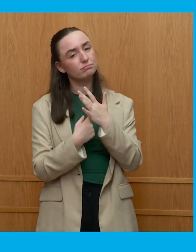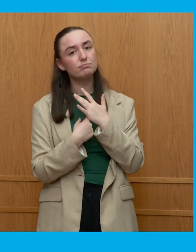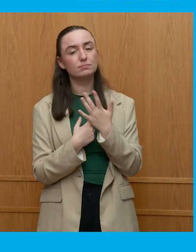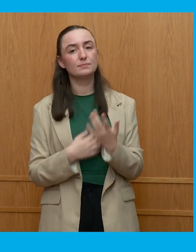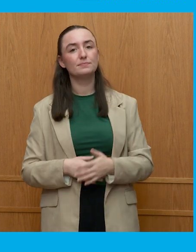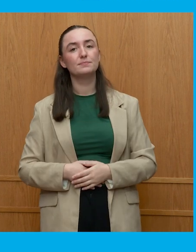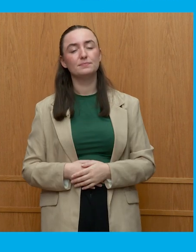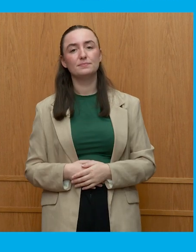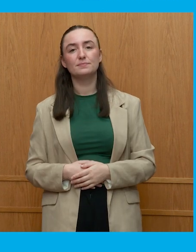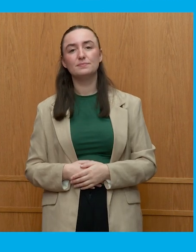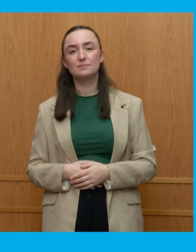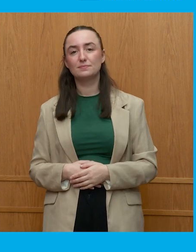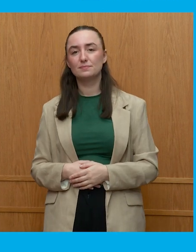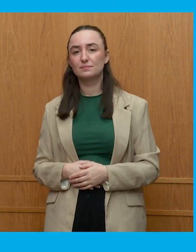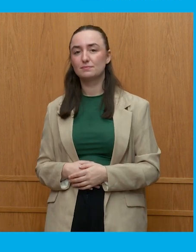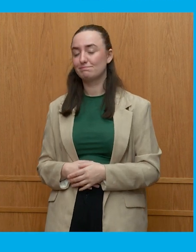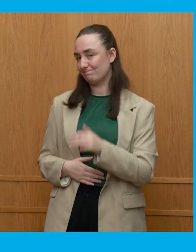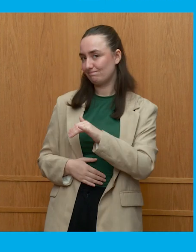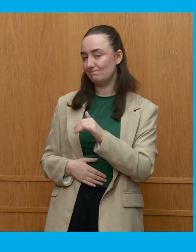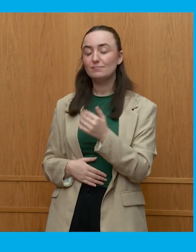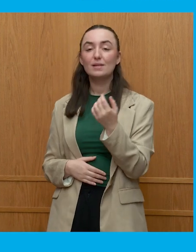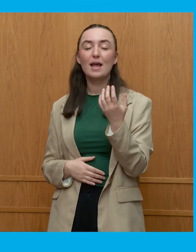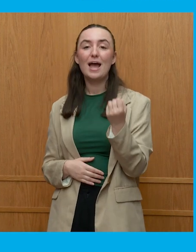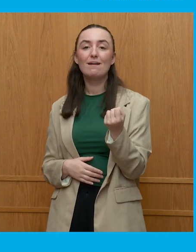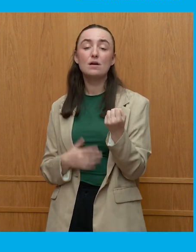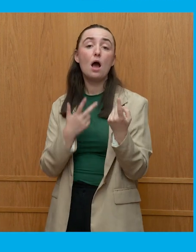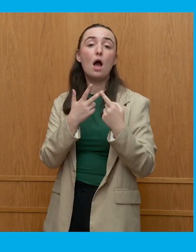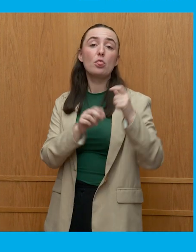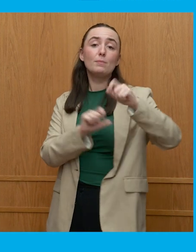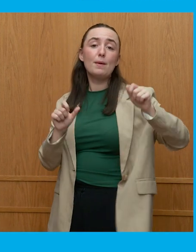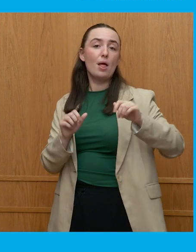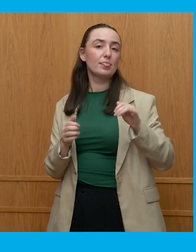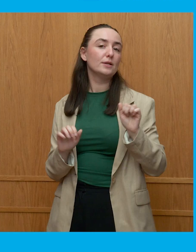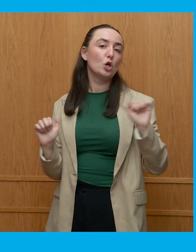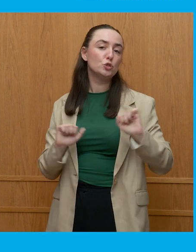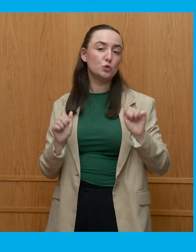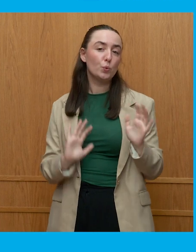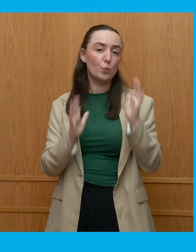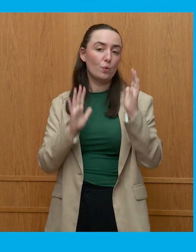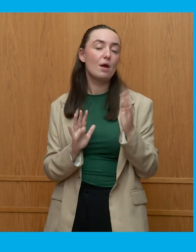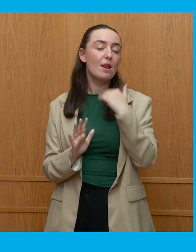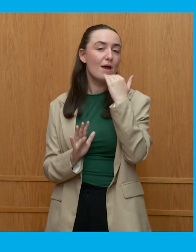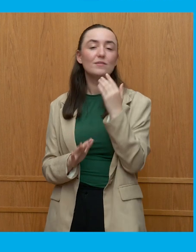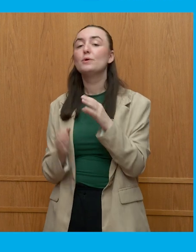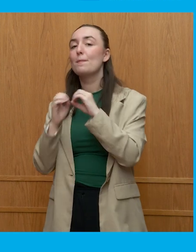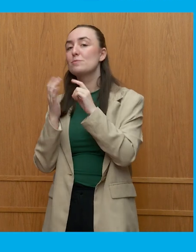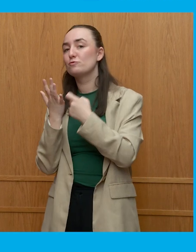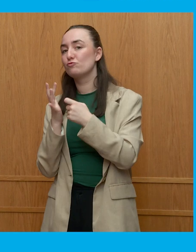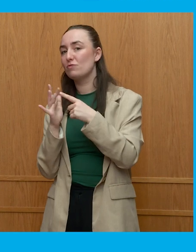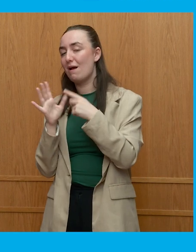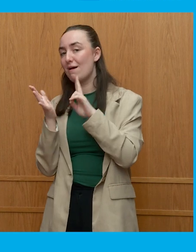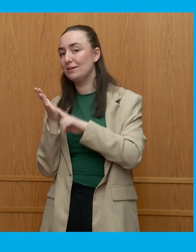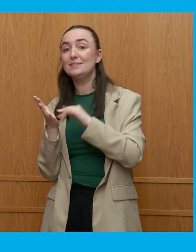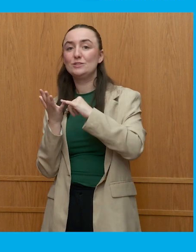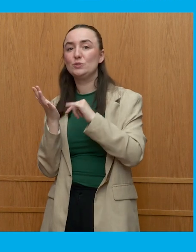I think there's other people who haven't been lauded enough, and I think we talked about Brian Stewart's role, and also John